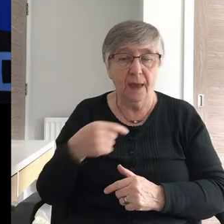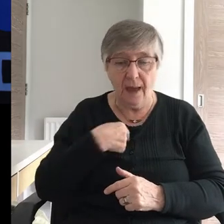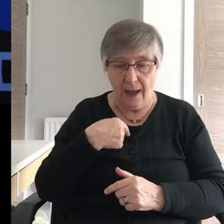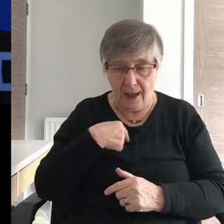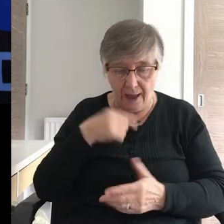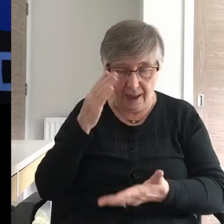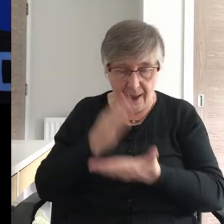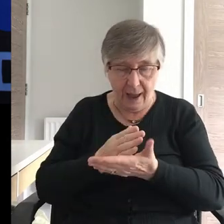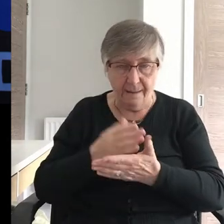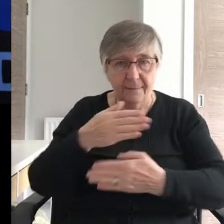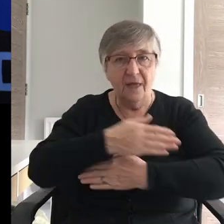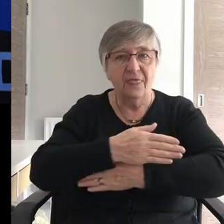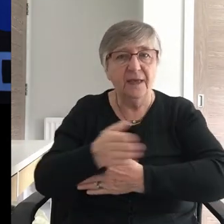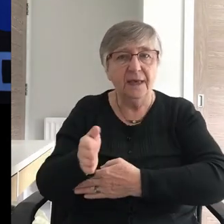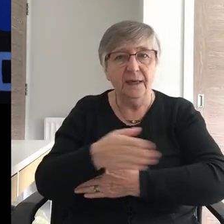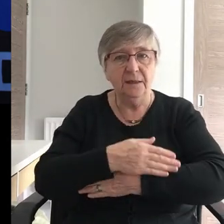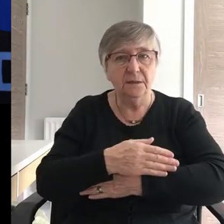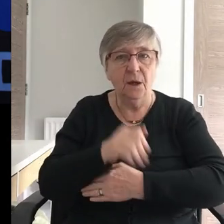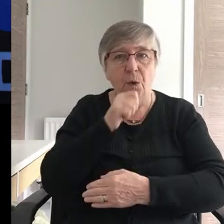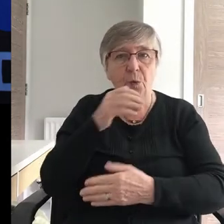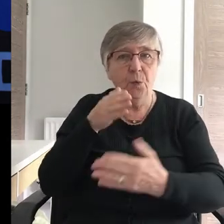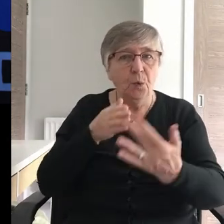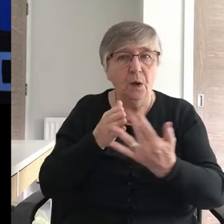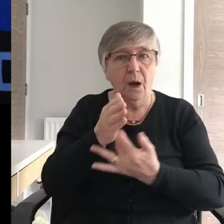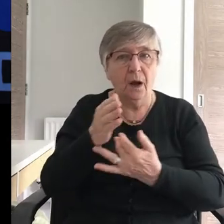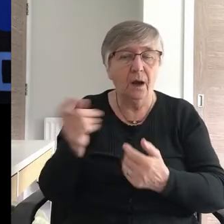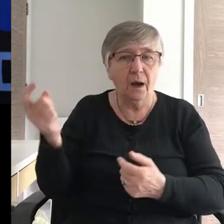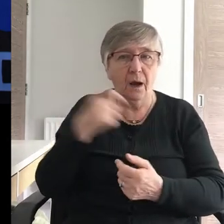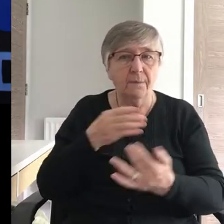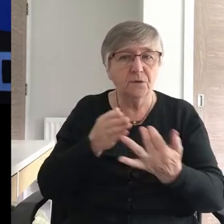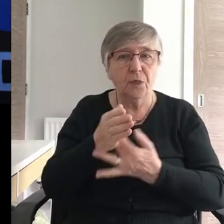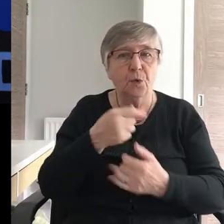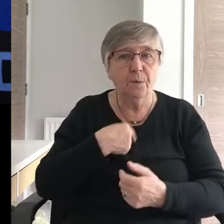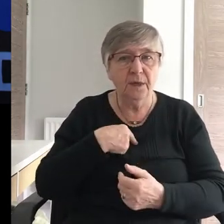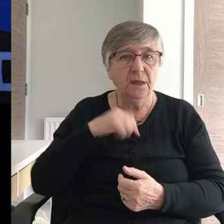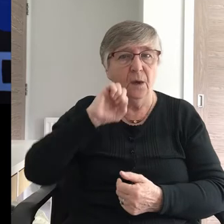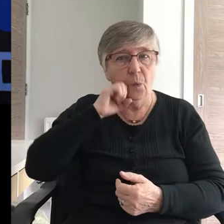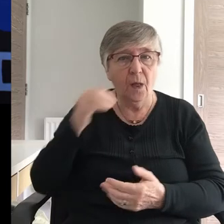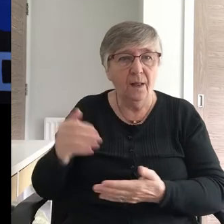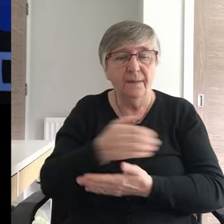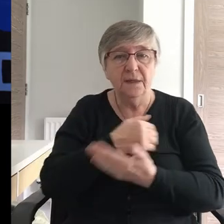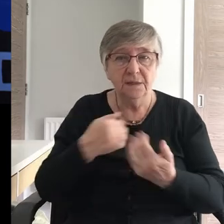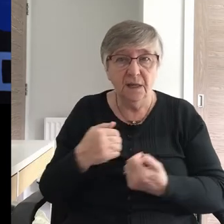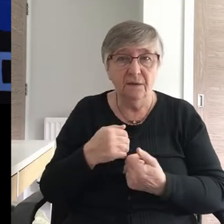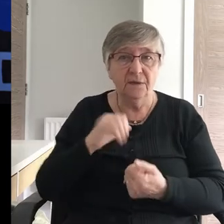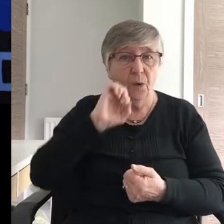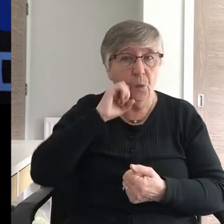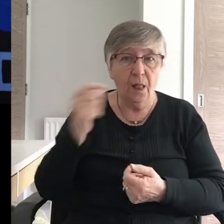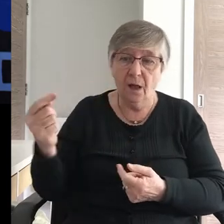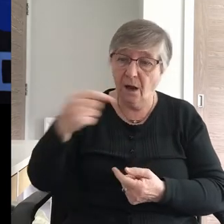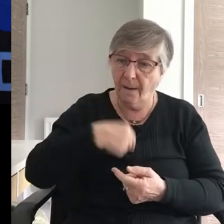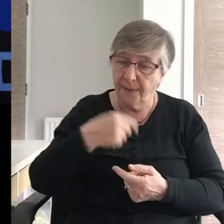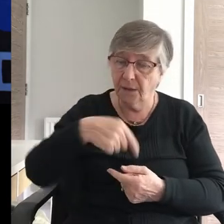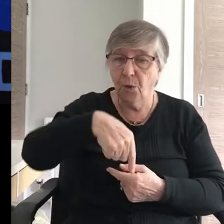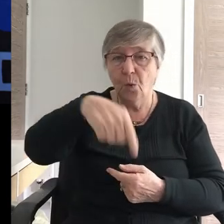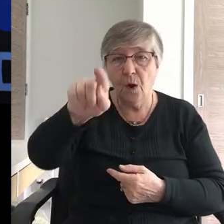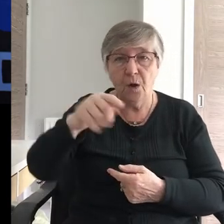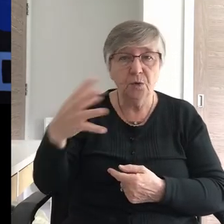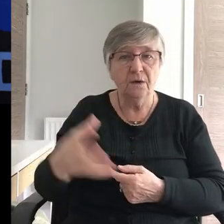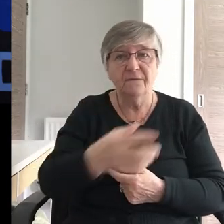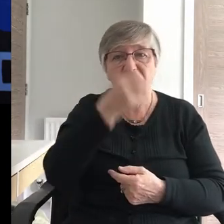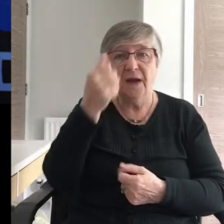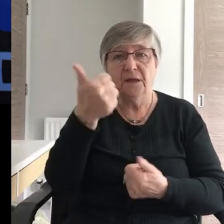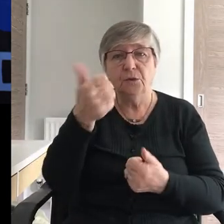I am the gate. Whoever enters through me will be saved. They will come in and go out and find